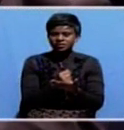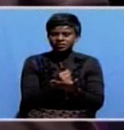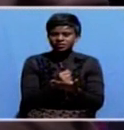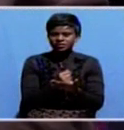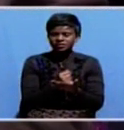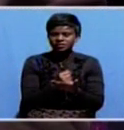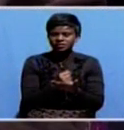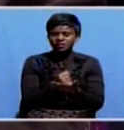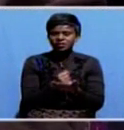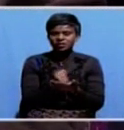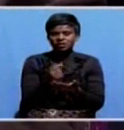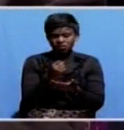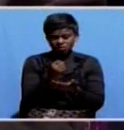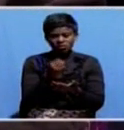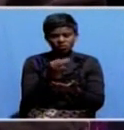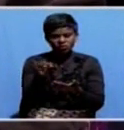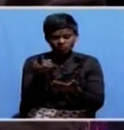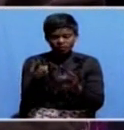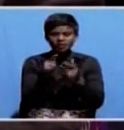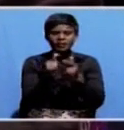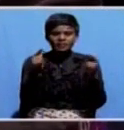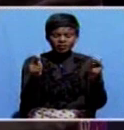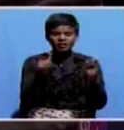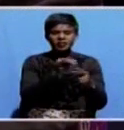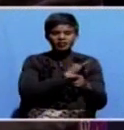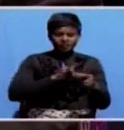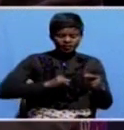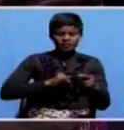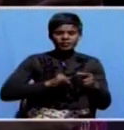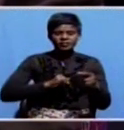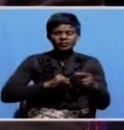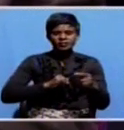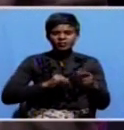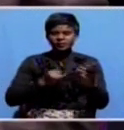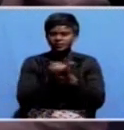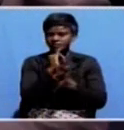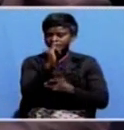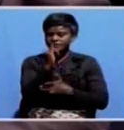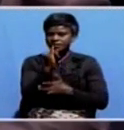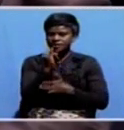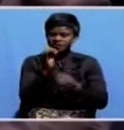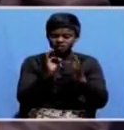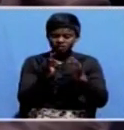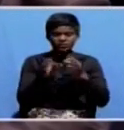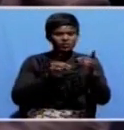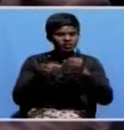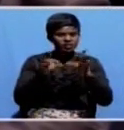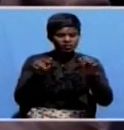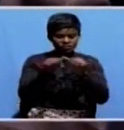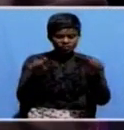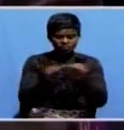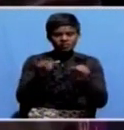major institutions. If you were Director General of the Anti-Corruption